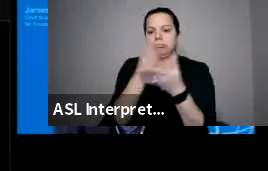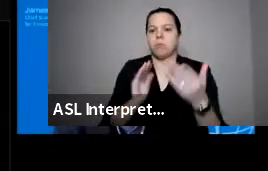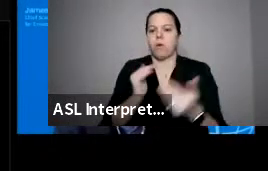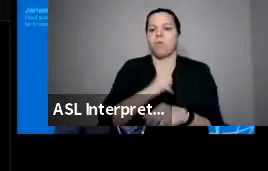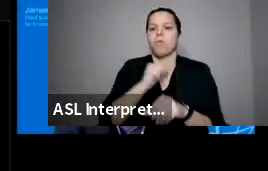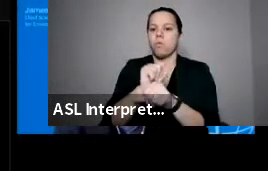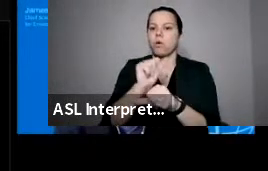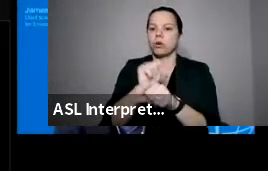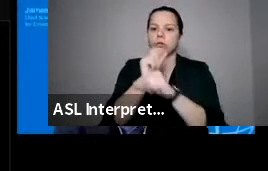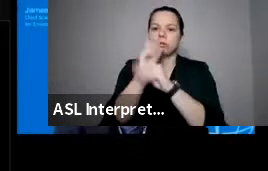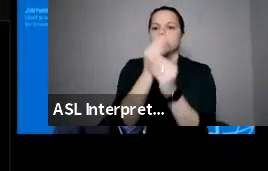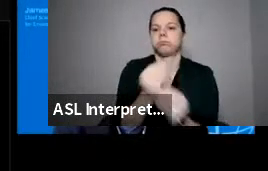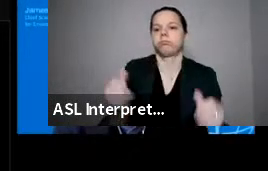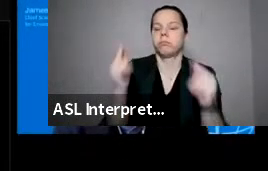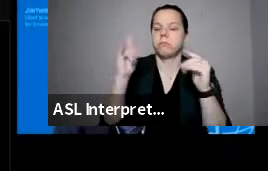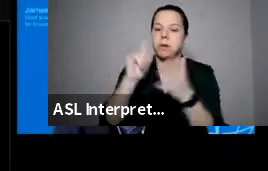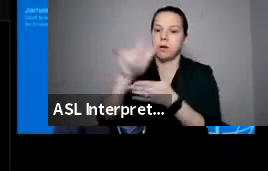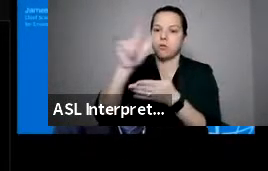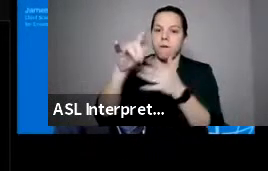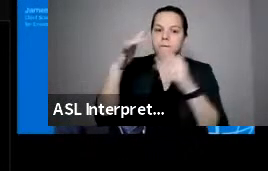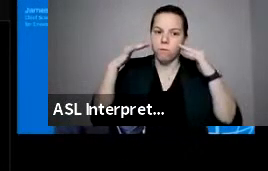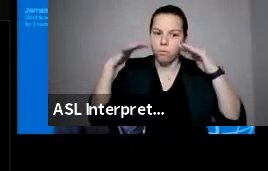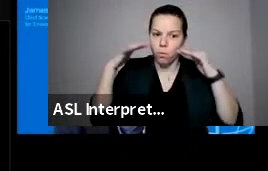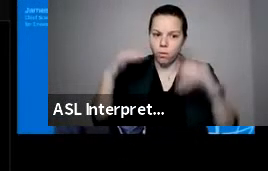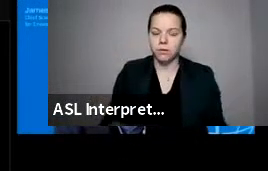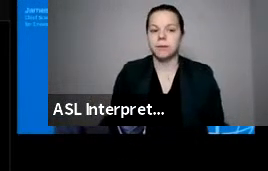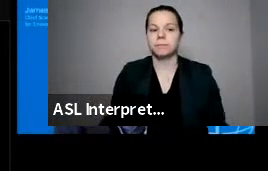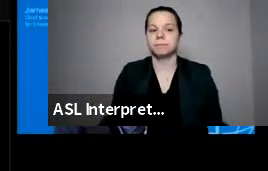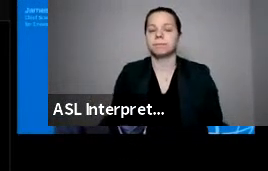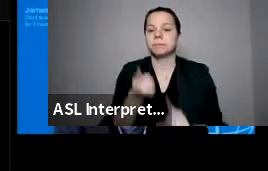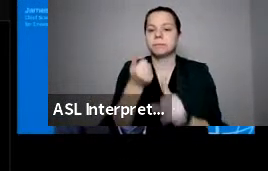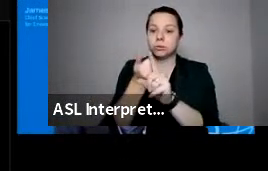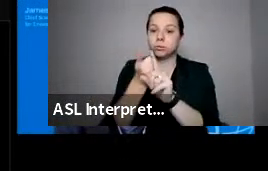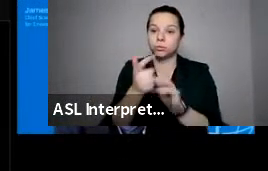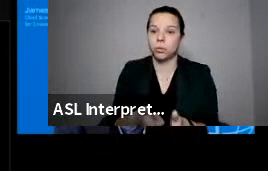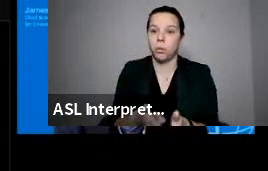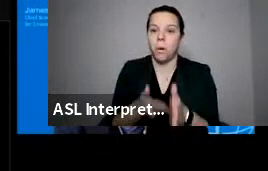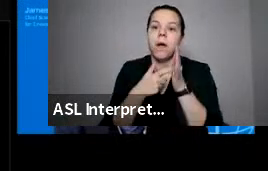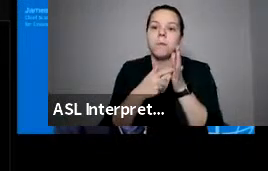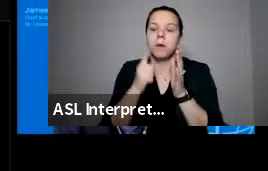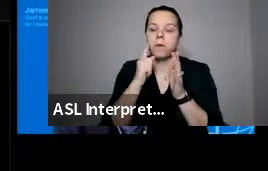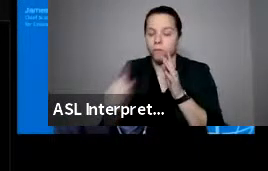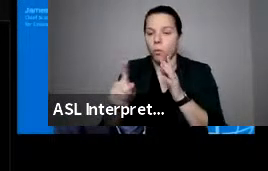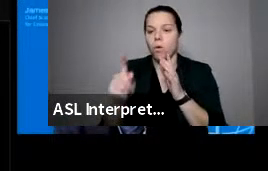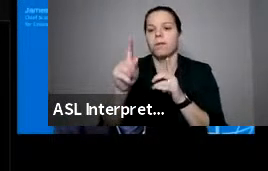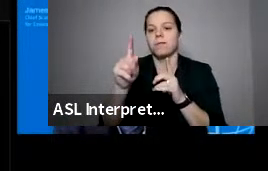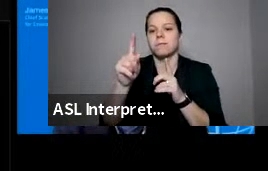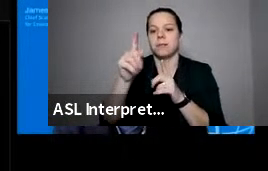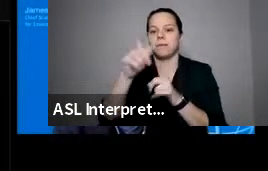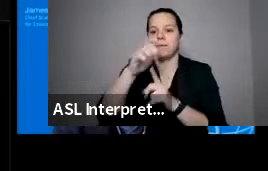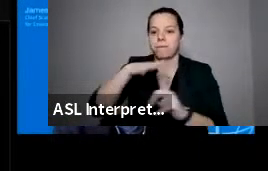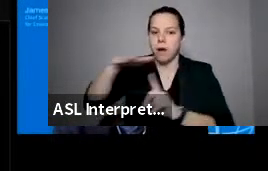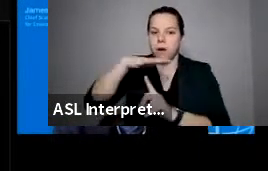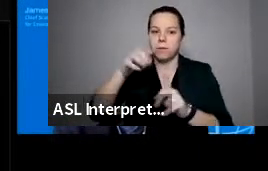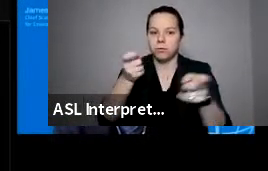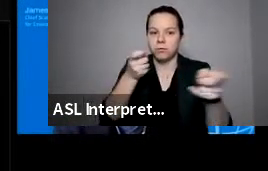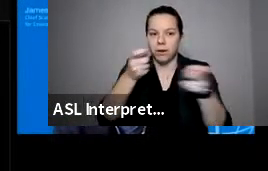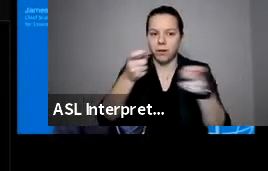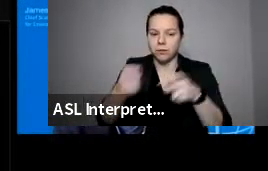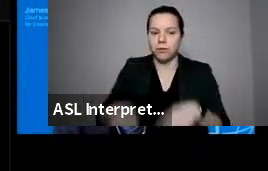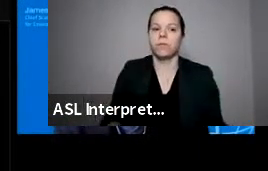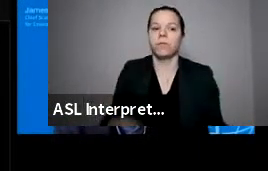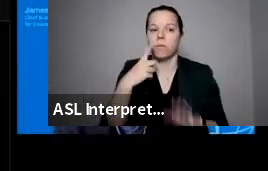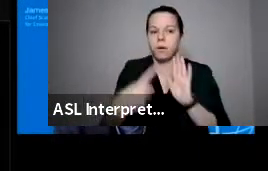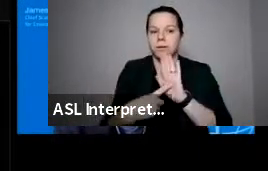address aircraft noise. In addition, it's a requirement within environmental regulations, such as the National Environmental